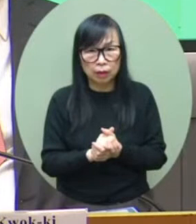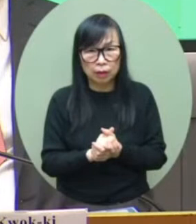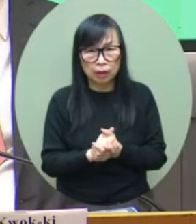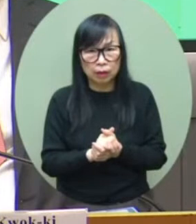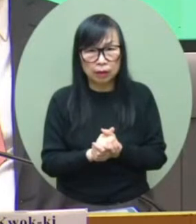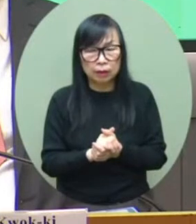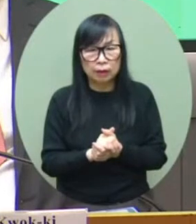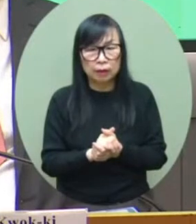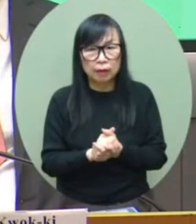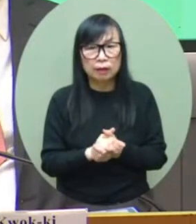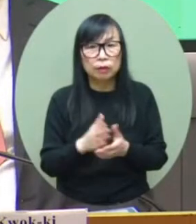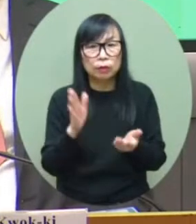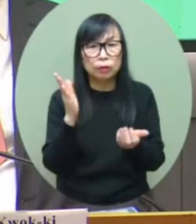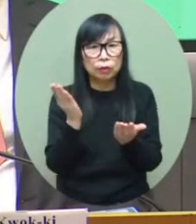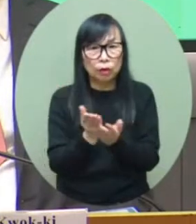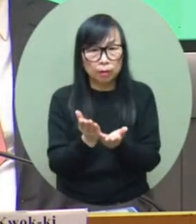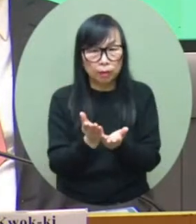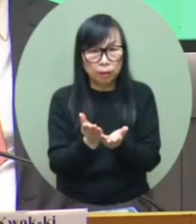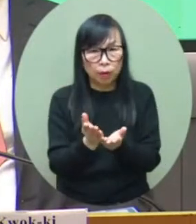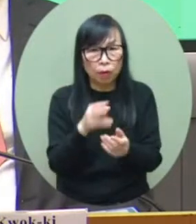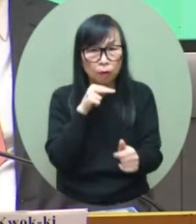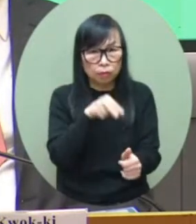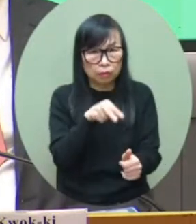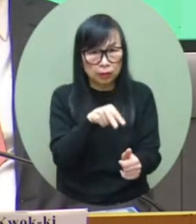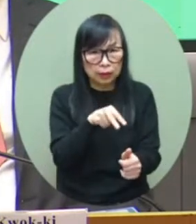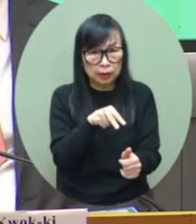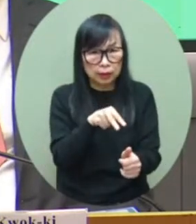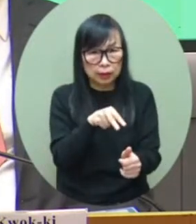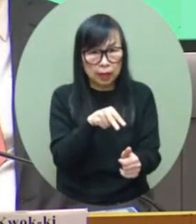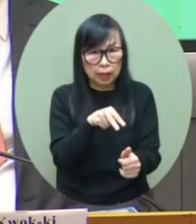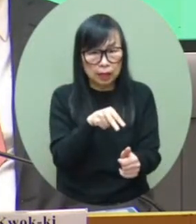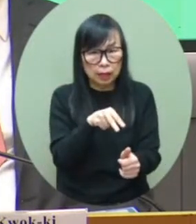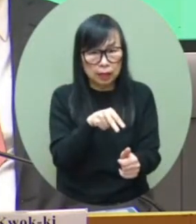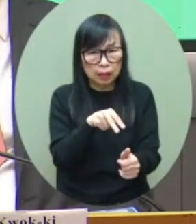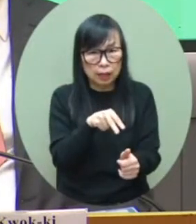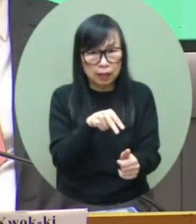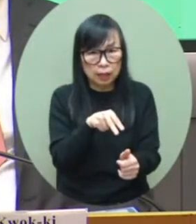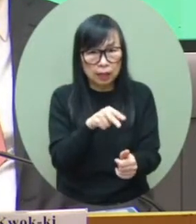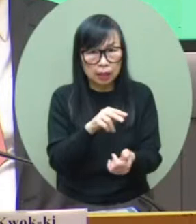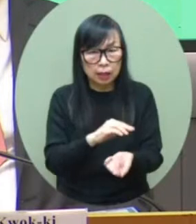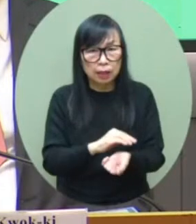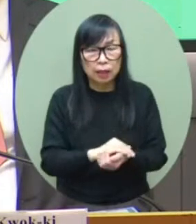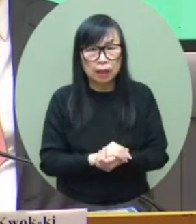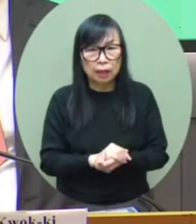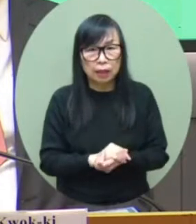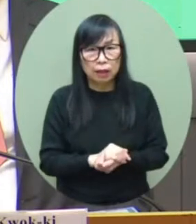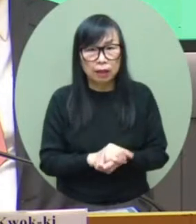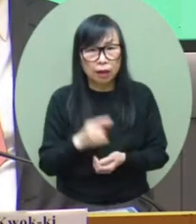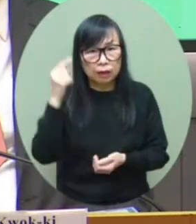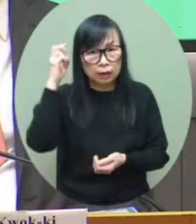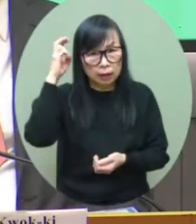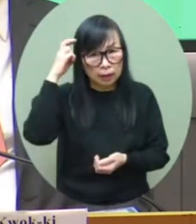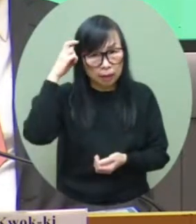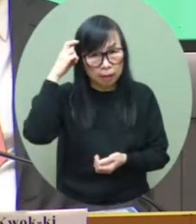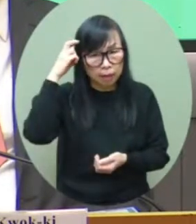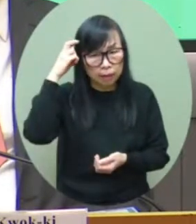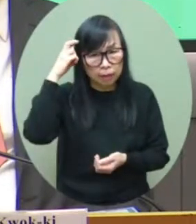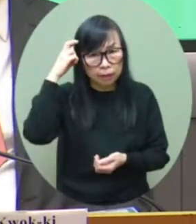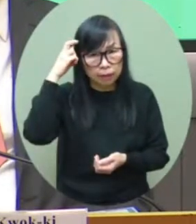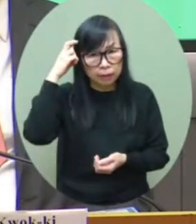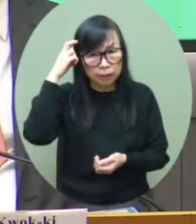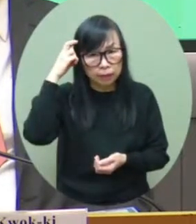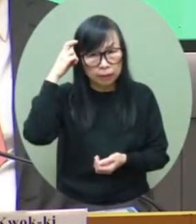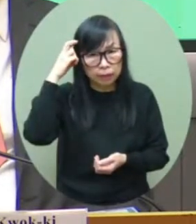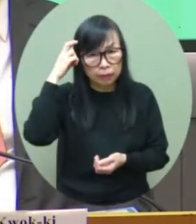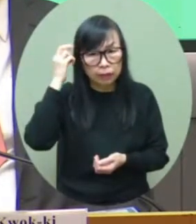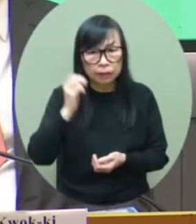to control the risk, then I think we should keep the RAT requirement for people